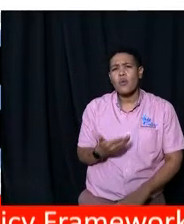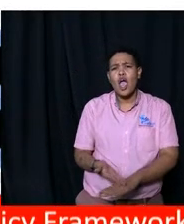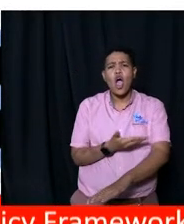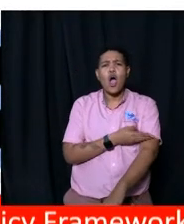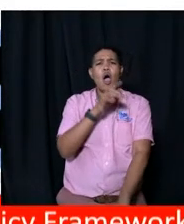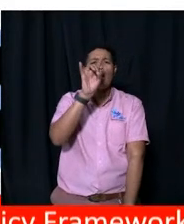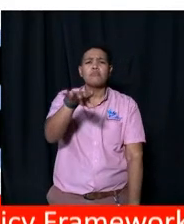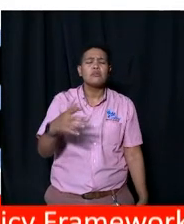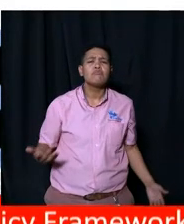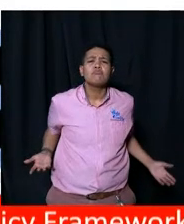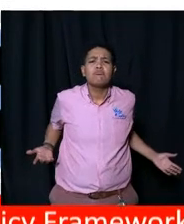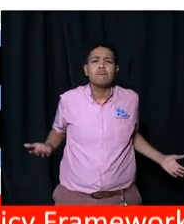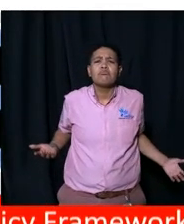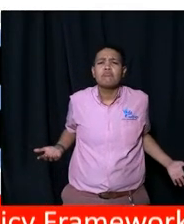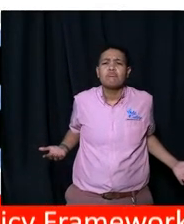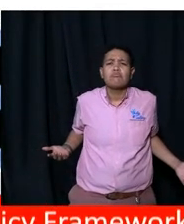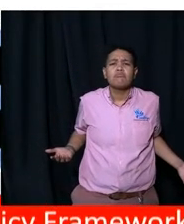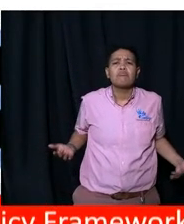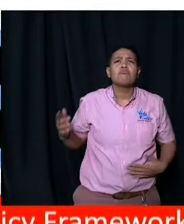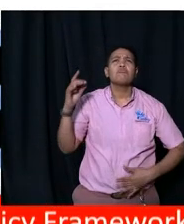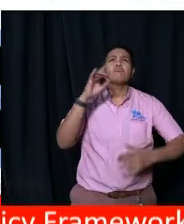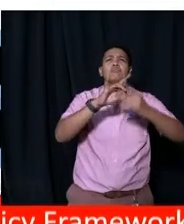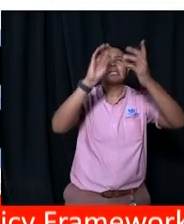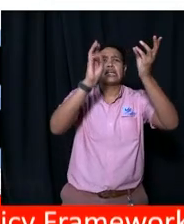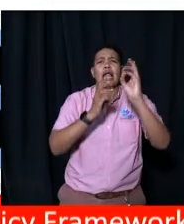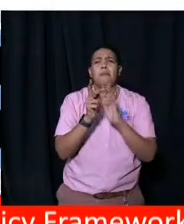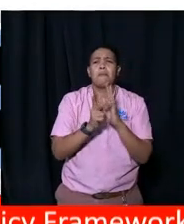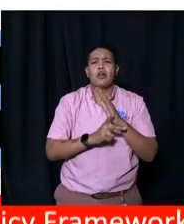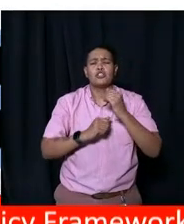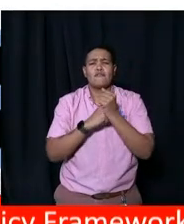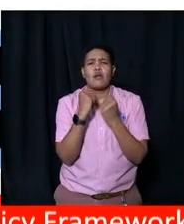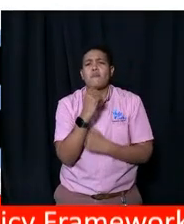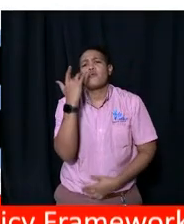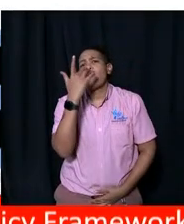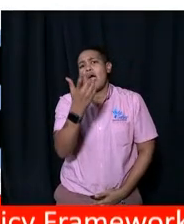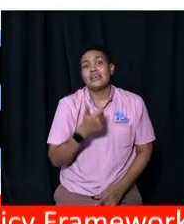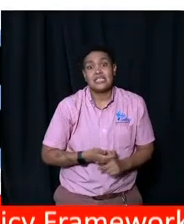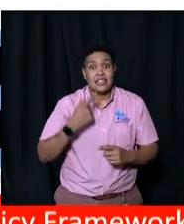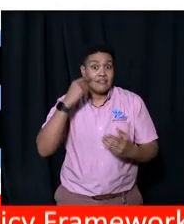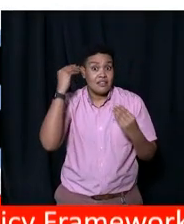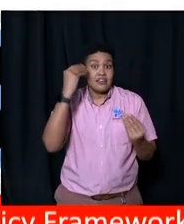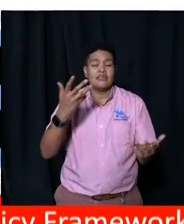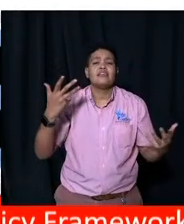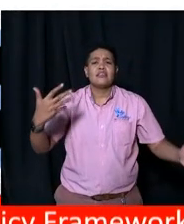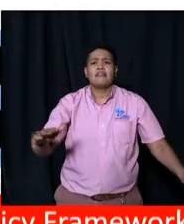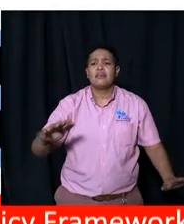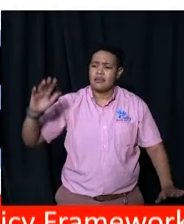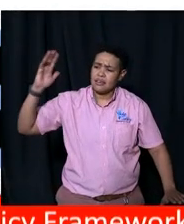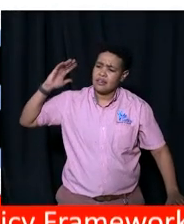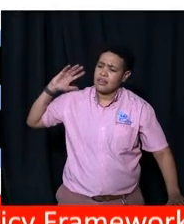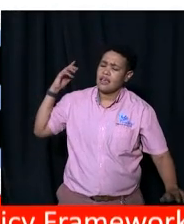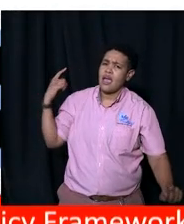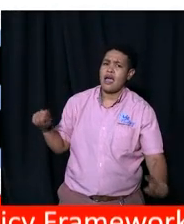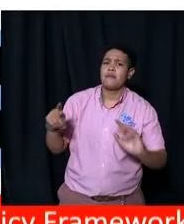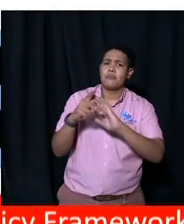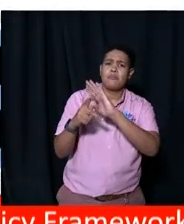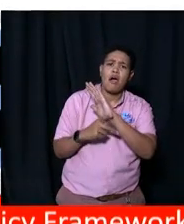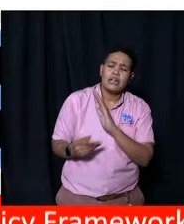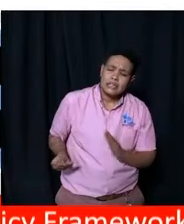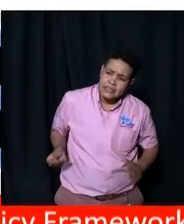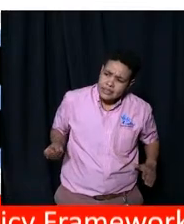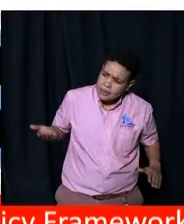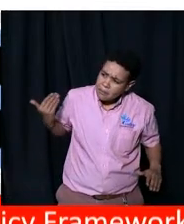this, updating the climate change policy framework? So as mentioned previously, the policy before